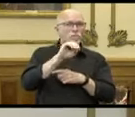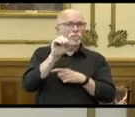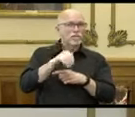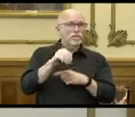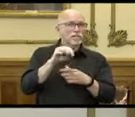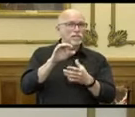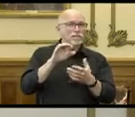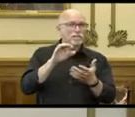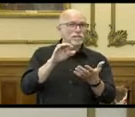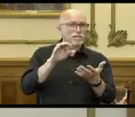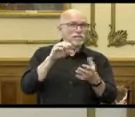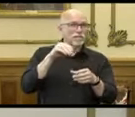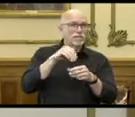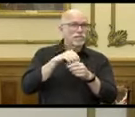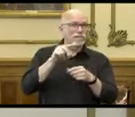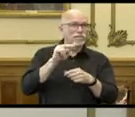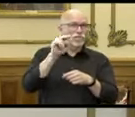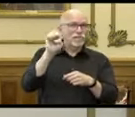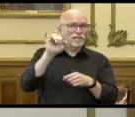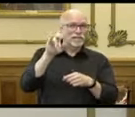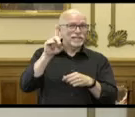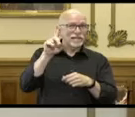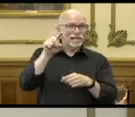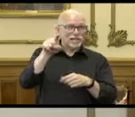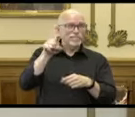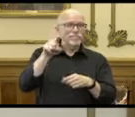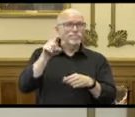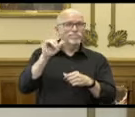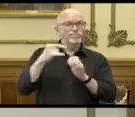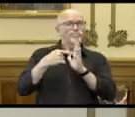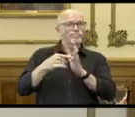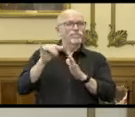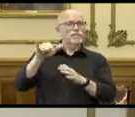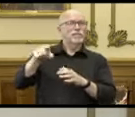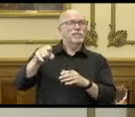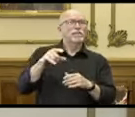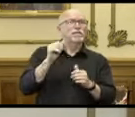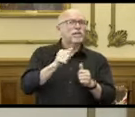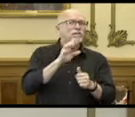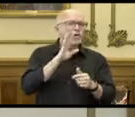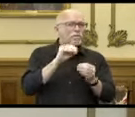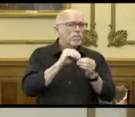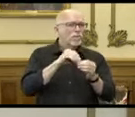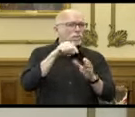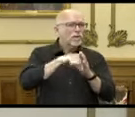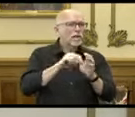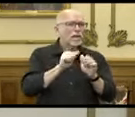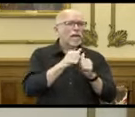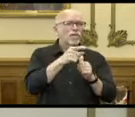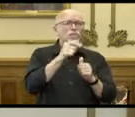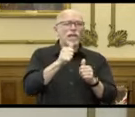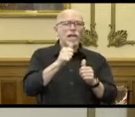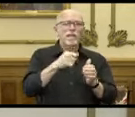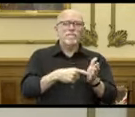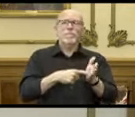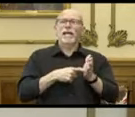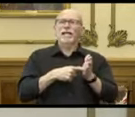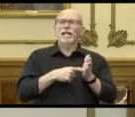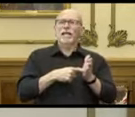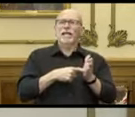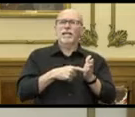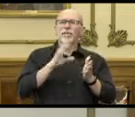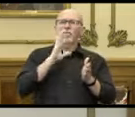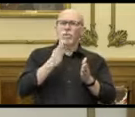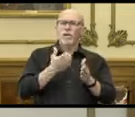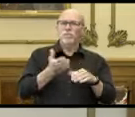polling we've done in Northeast Indiana has kind of reflected that. Can you talk to me a little bit about how you think the mandate is going to boost that